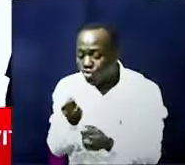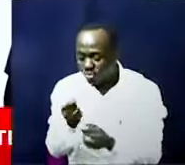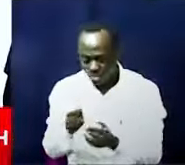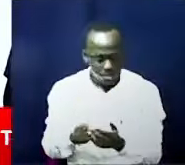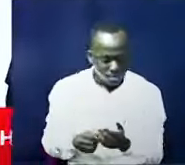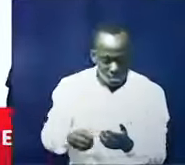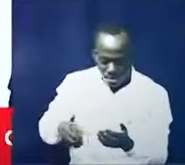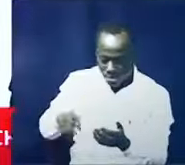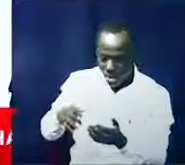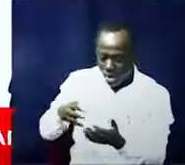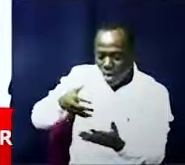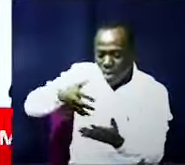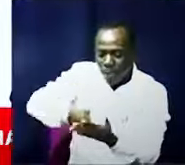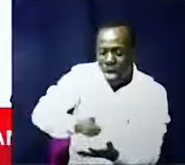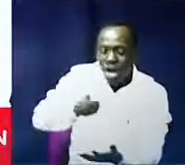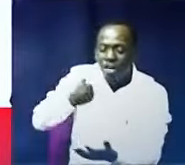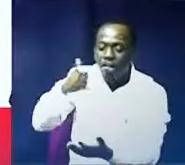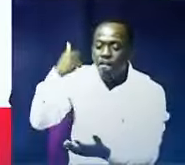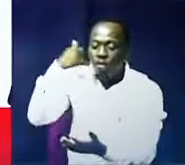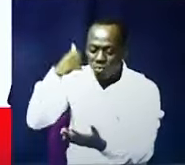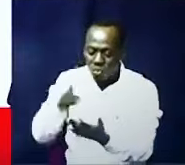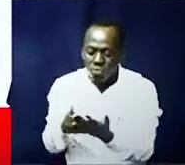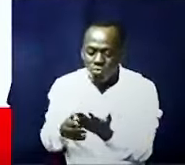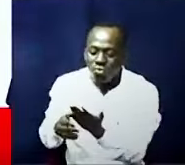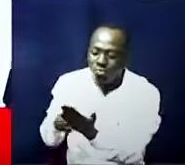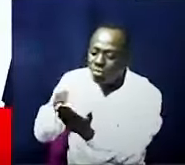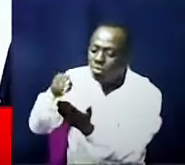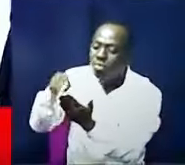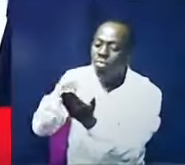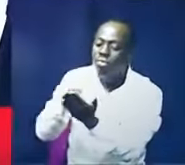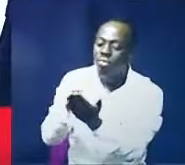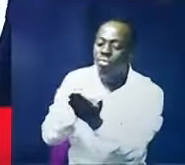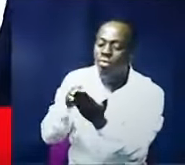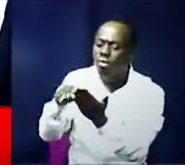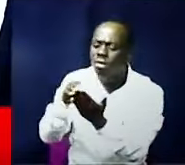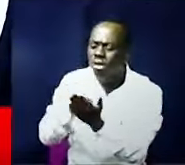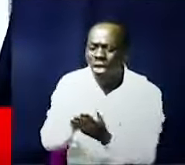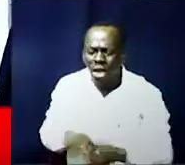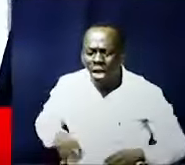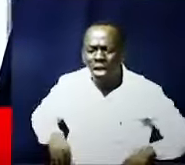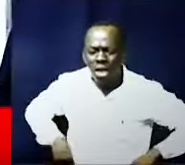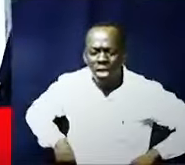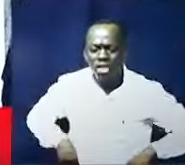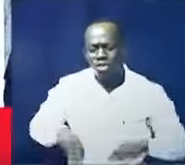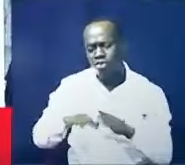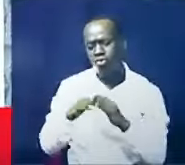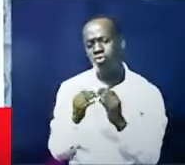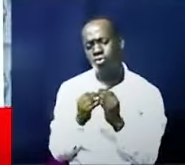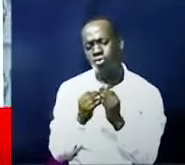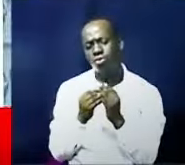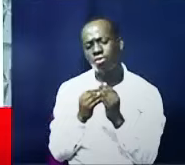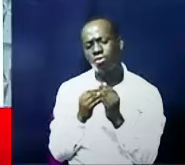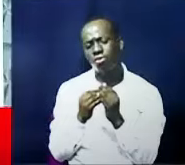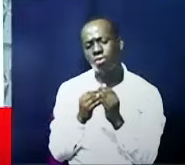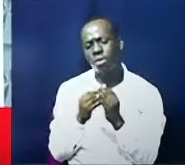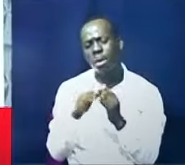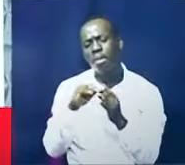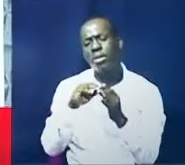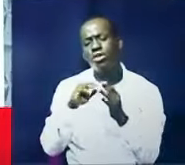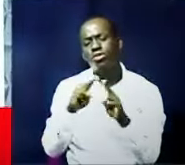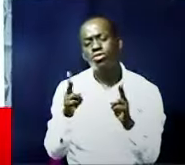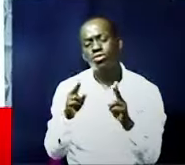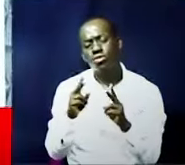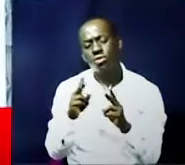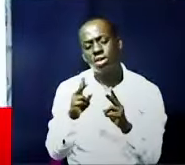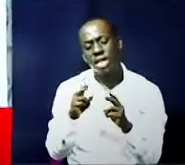say aye ye no, is irreverence so far as God is concerned. And funny die e ma nyankopon.